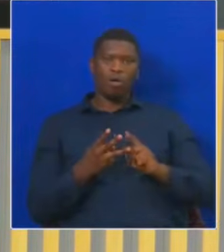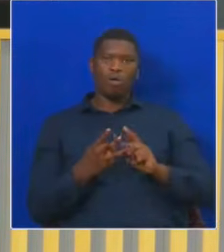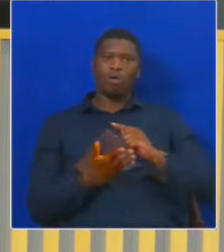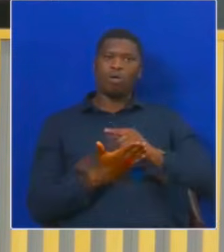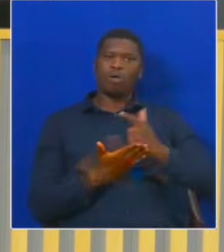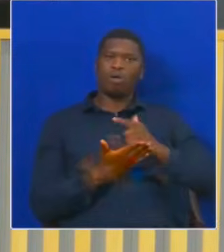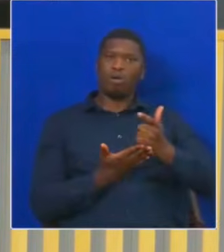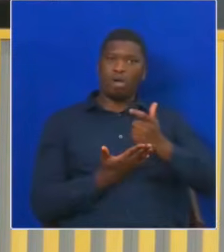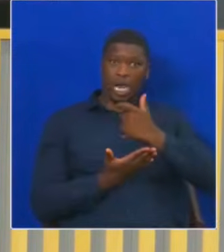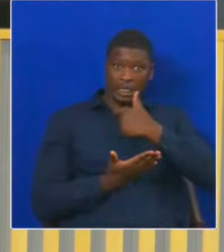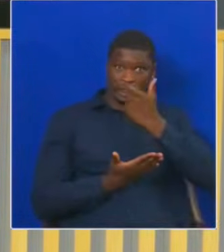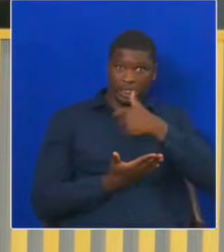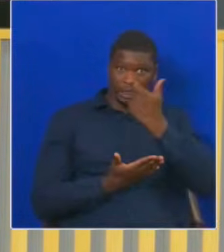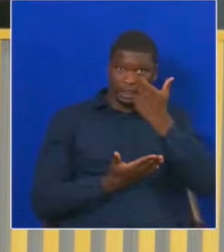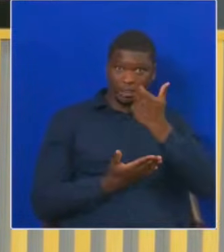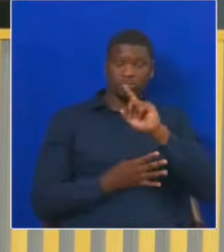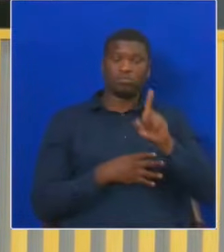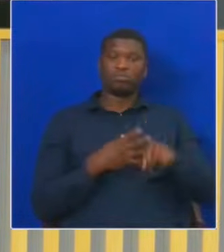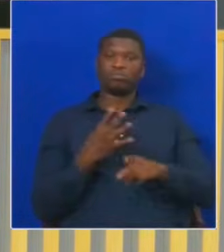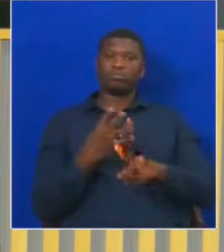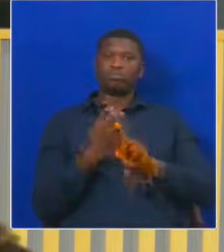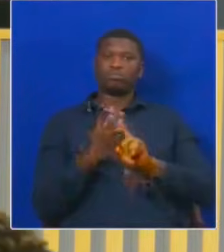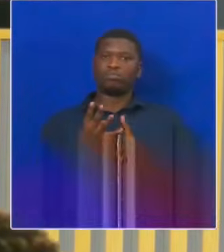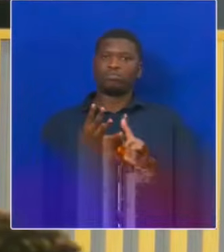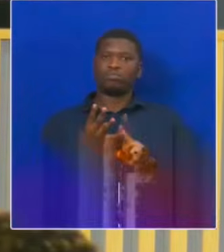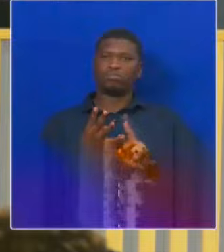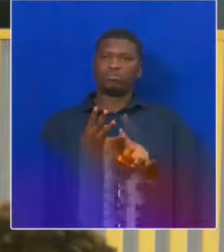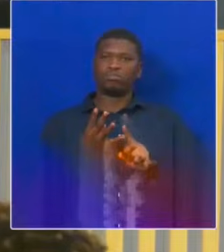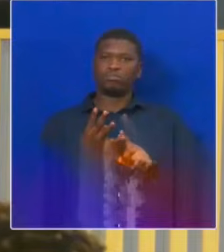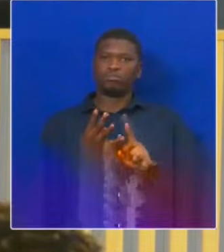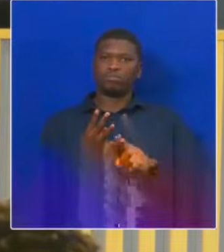and 2 iPhones.